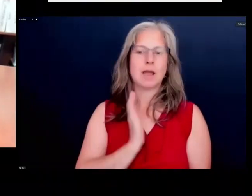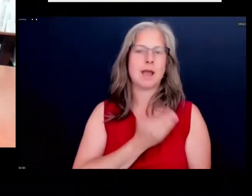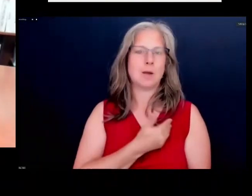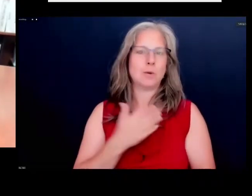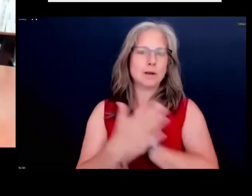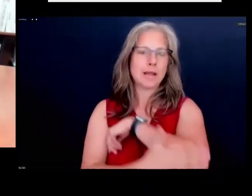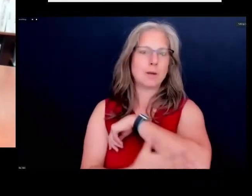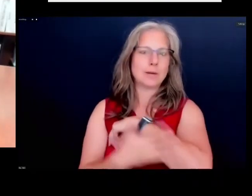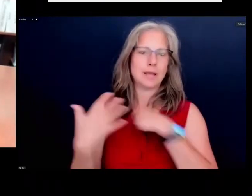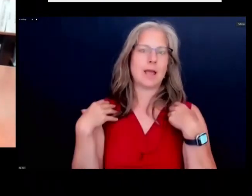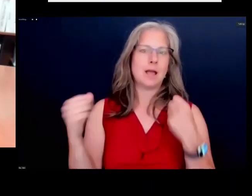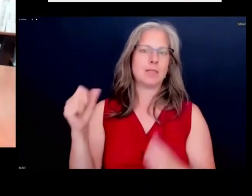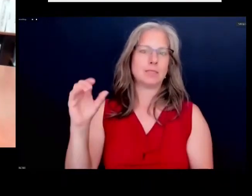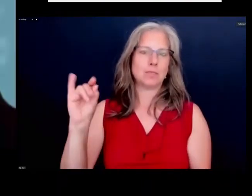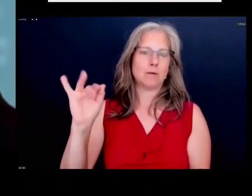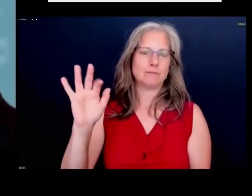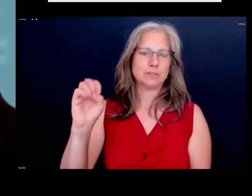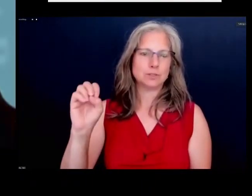our County Health Officer.